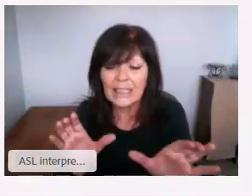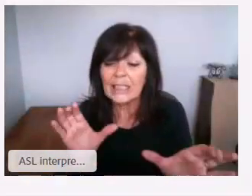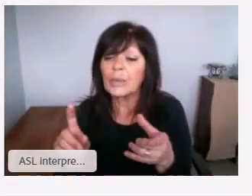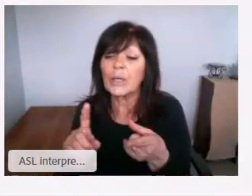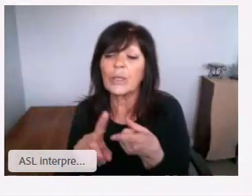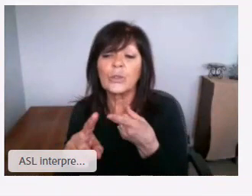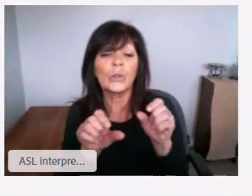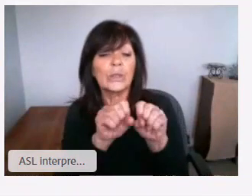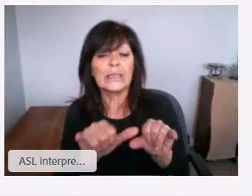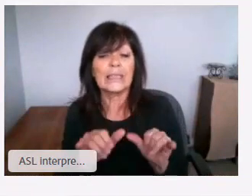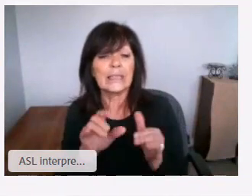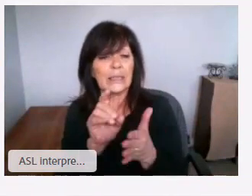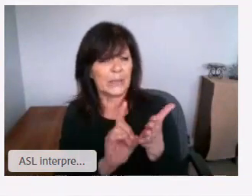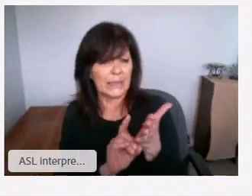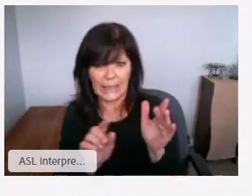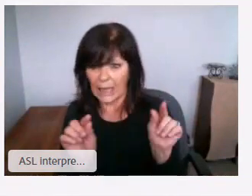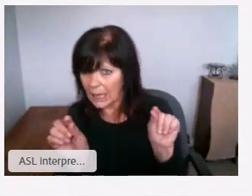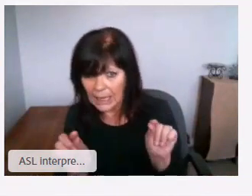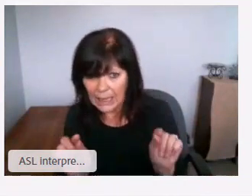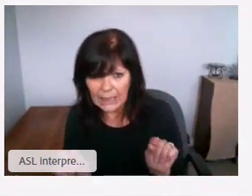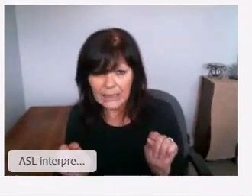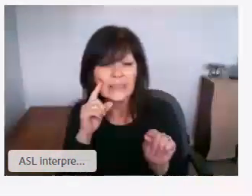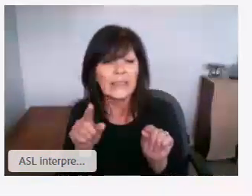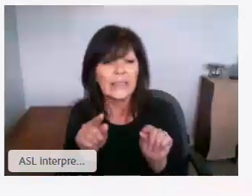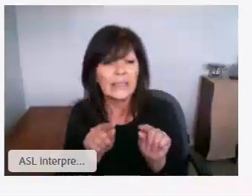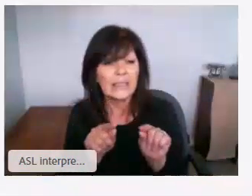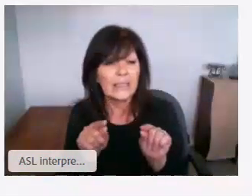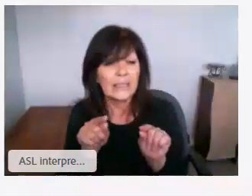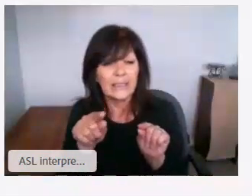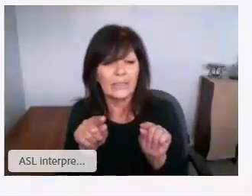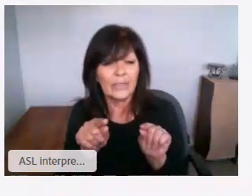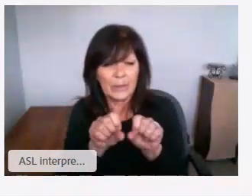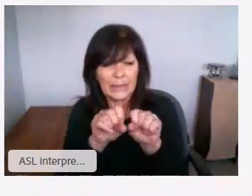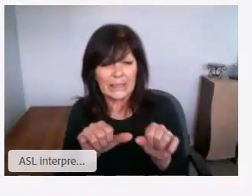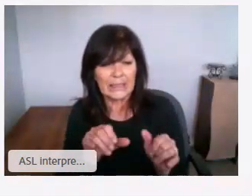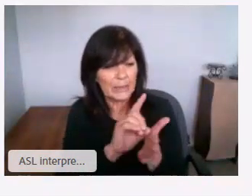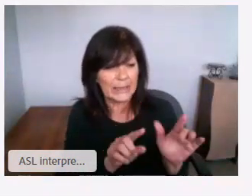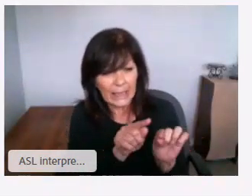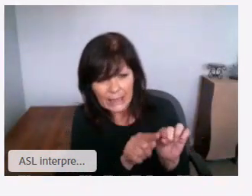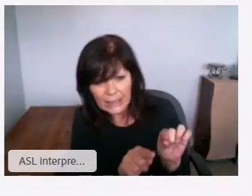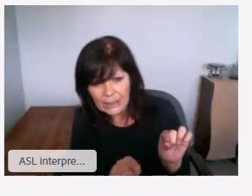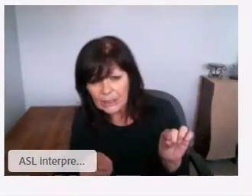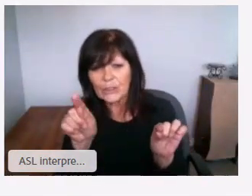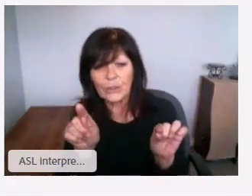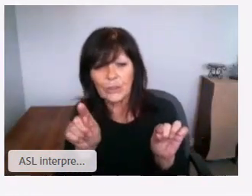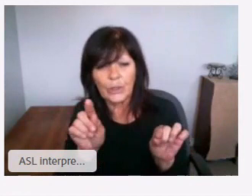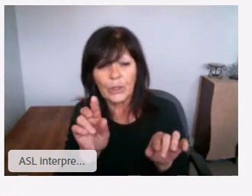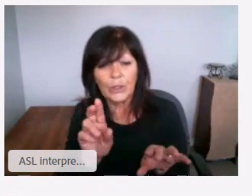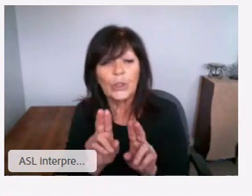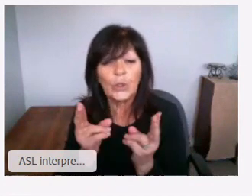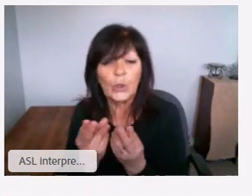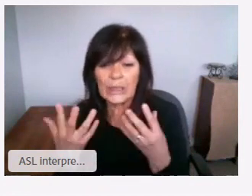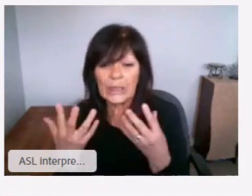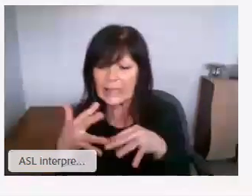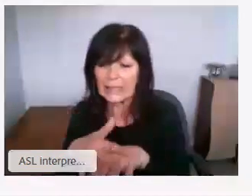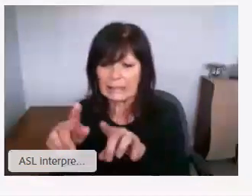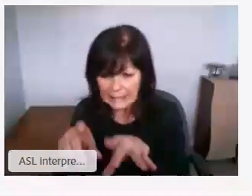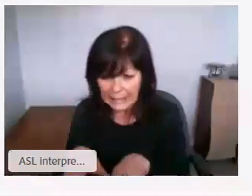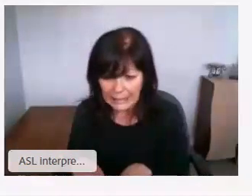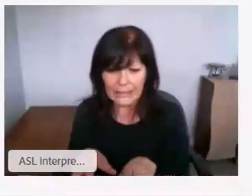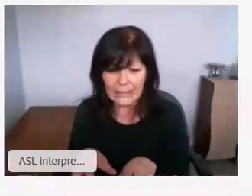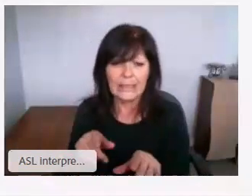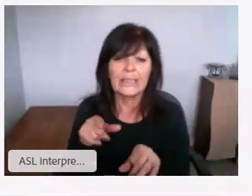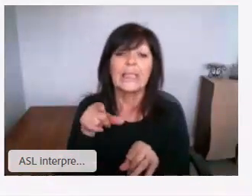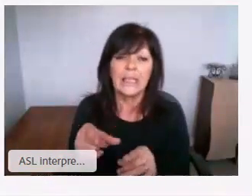system design. You see the arrow from the system design to the unit and integration tests, verifying that the system